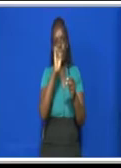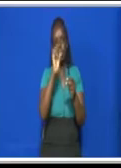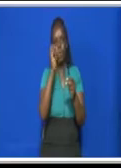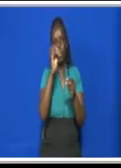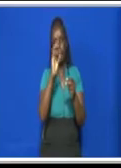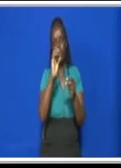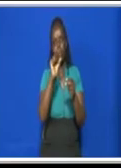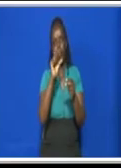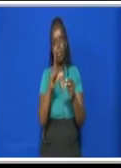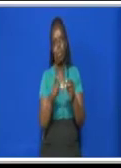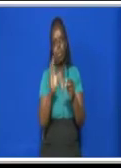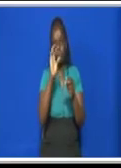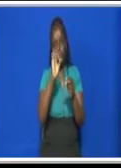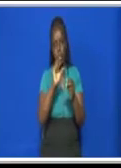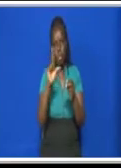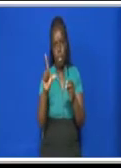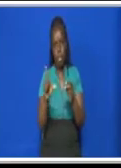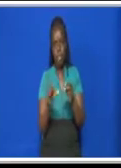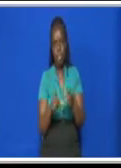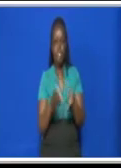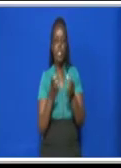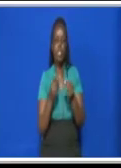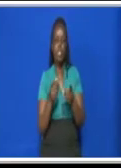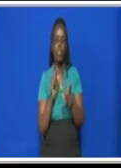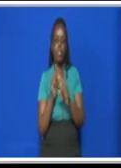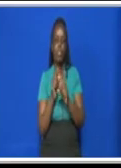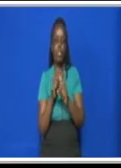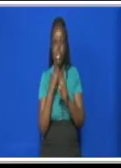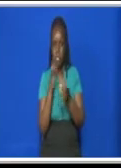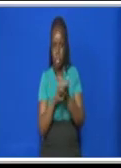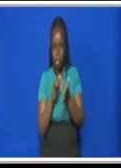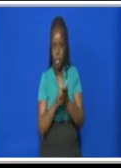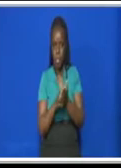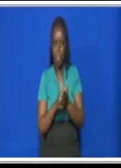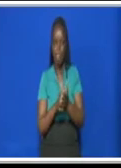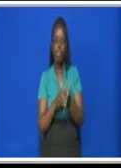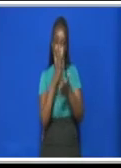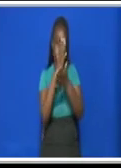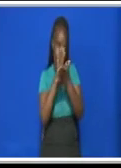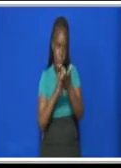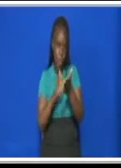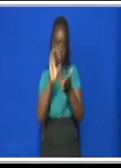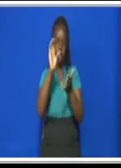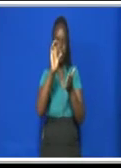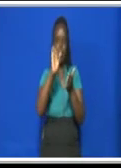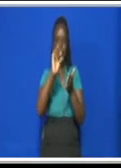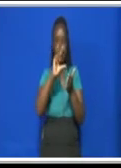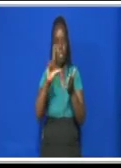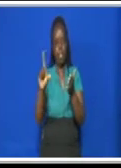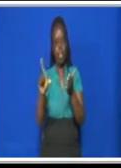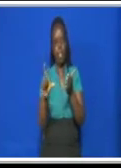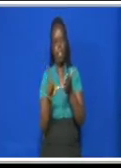saying in simple terms is that you have a half cell. This half